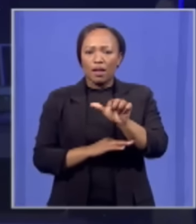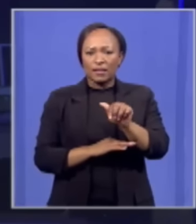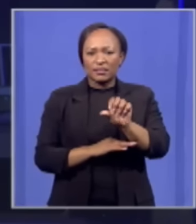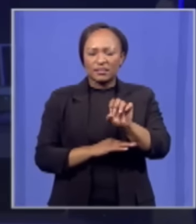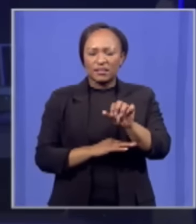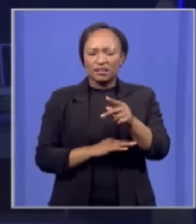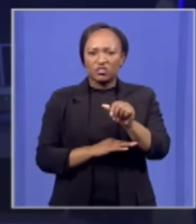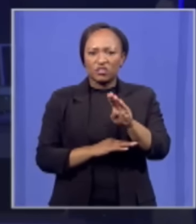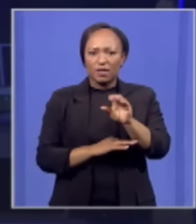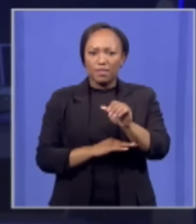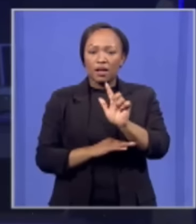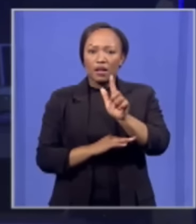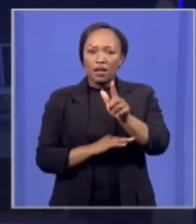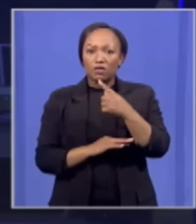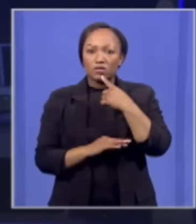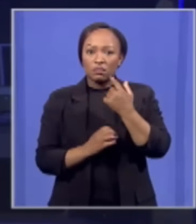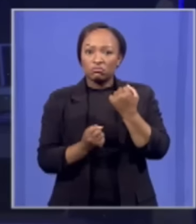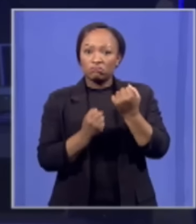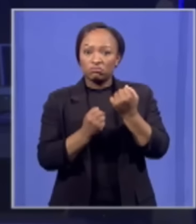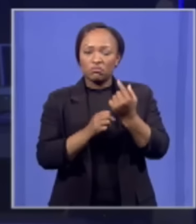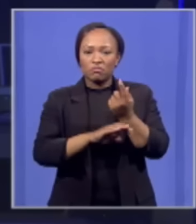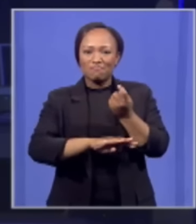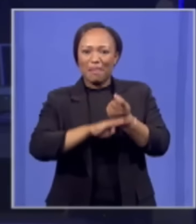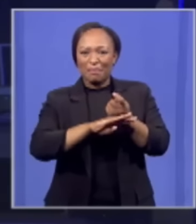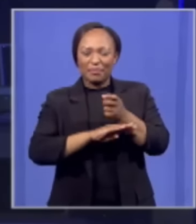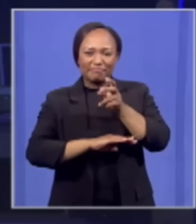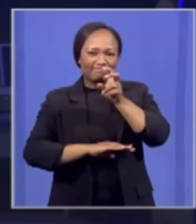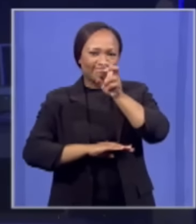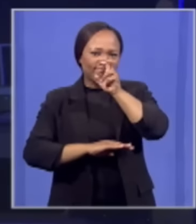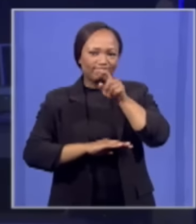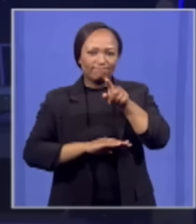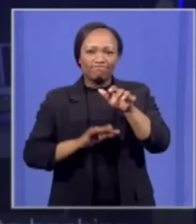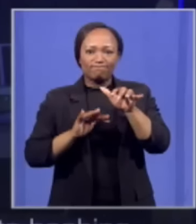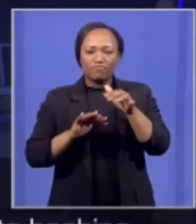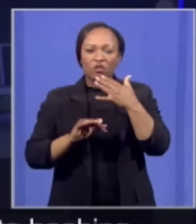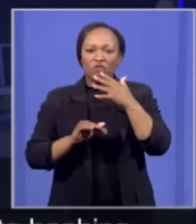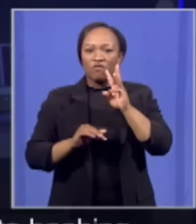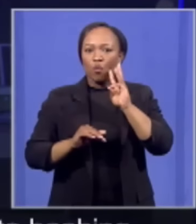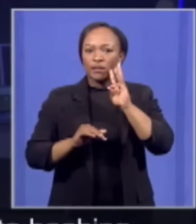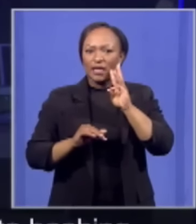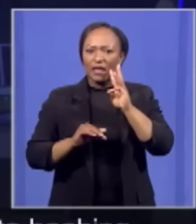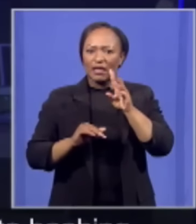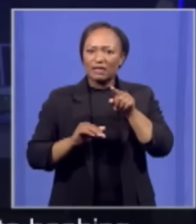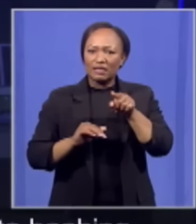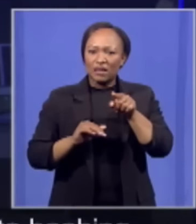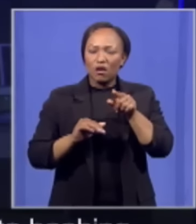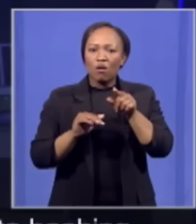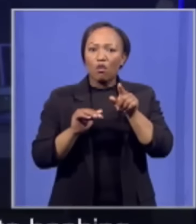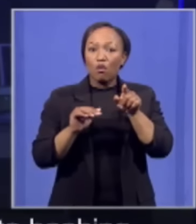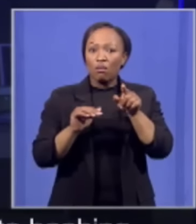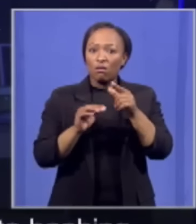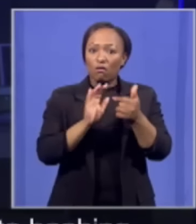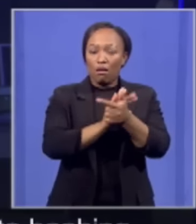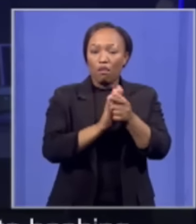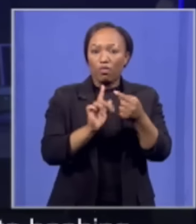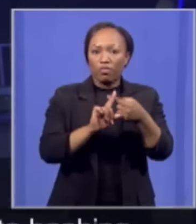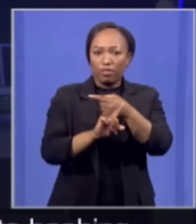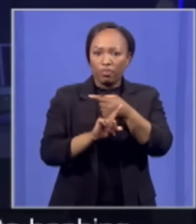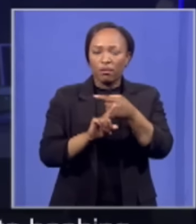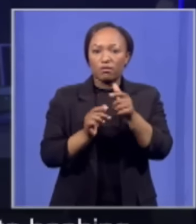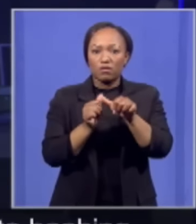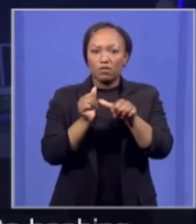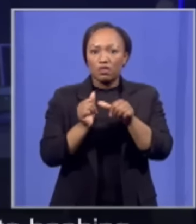dinyewe a Afrika Borwa a tlameha ho fana ka dikotlo tse boima ho ba senyang kapa ho hokela mehlodi ya metsi ka tsela e seng molaong. Motlatsi wa letona la ditaba